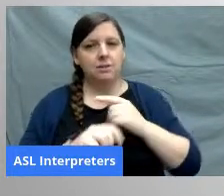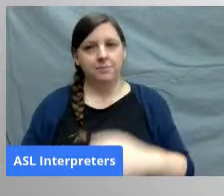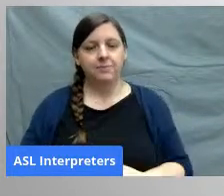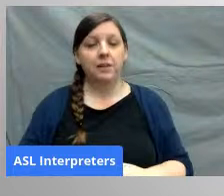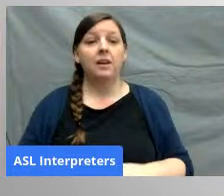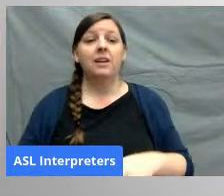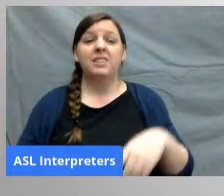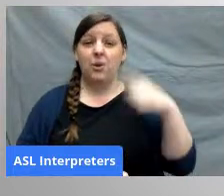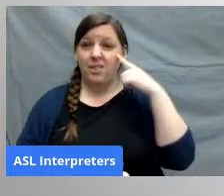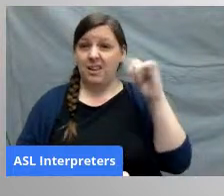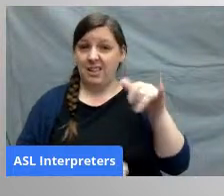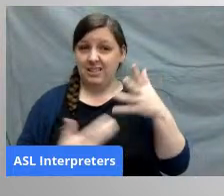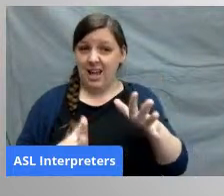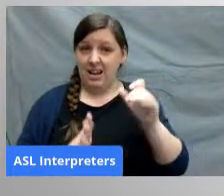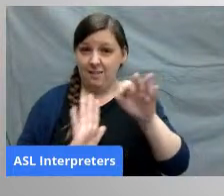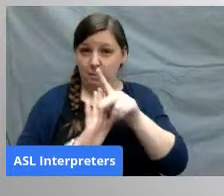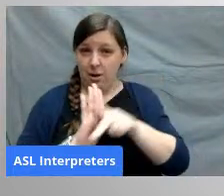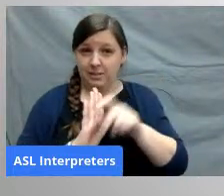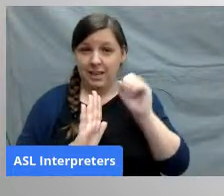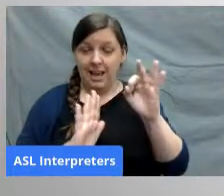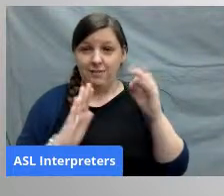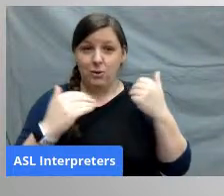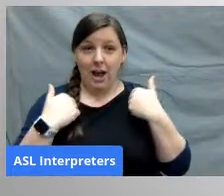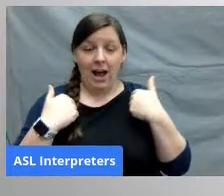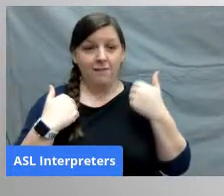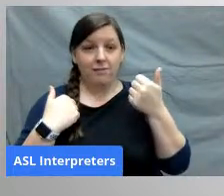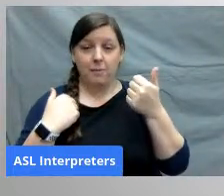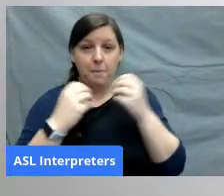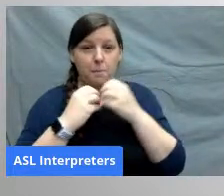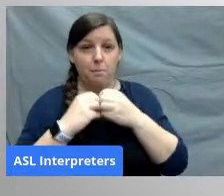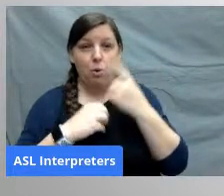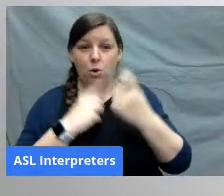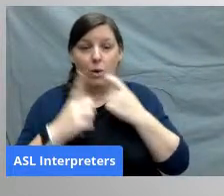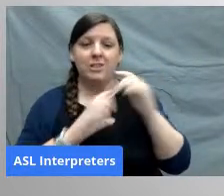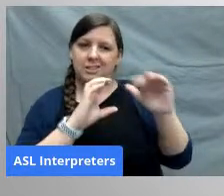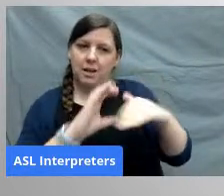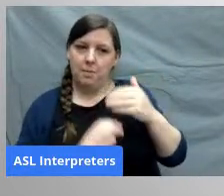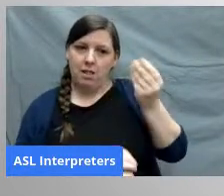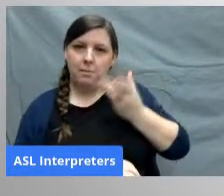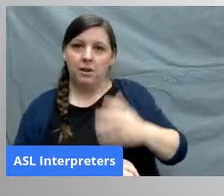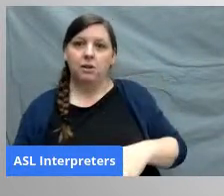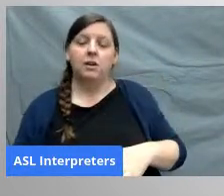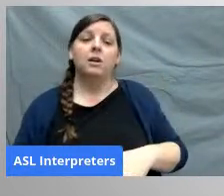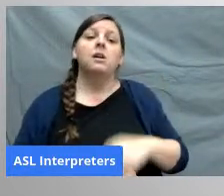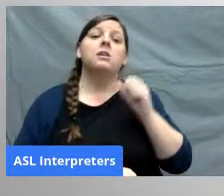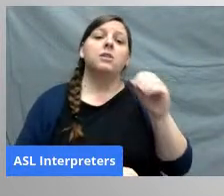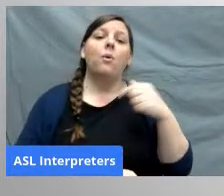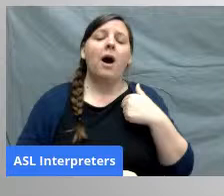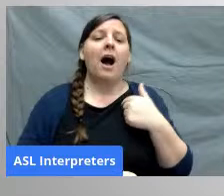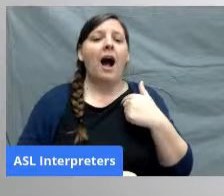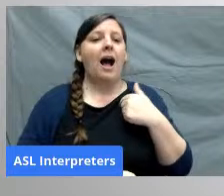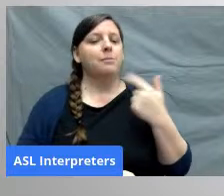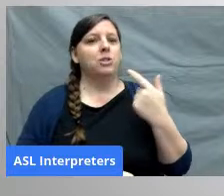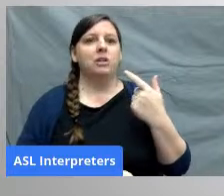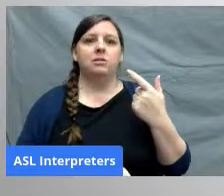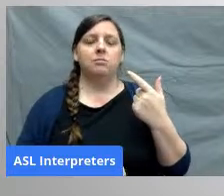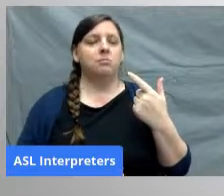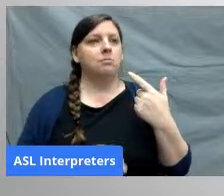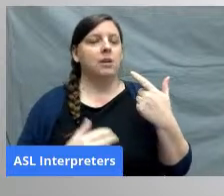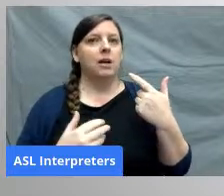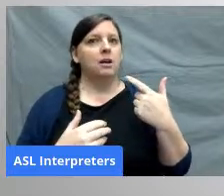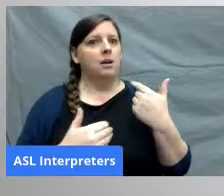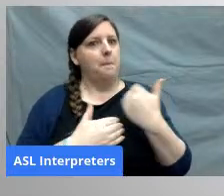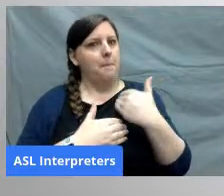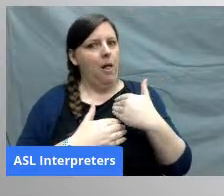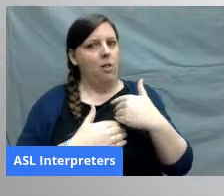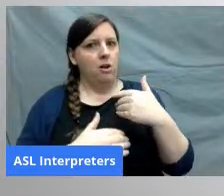additional questions before next week, I'm happy to address them over email. Okay, so I'm distressed that this list is so short. I want you to know that,